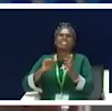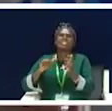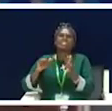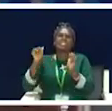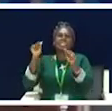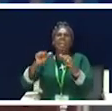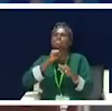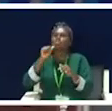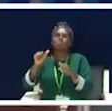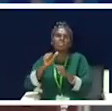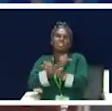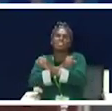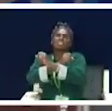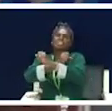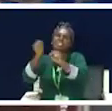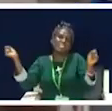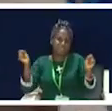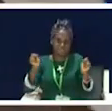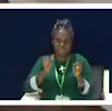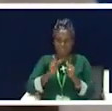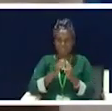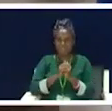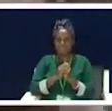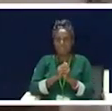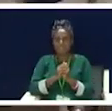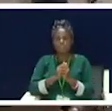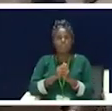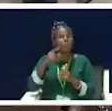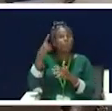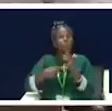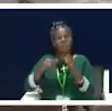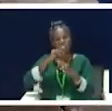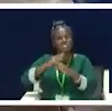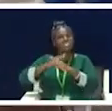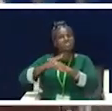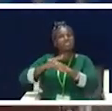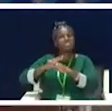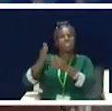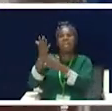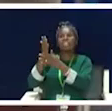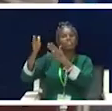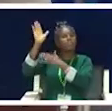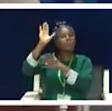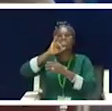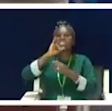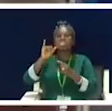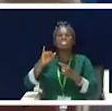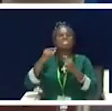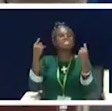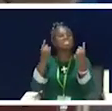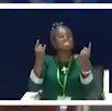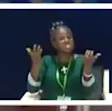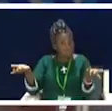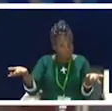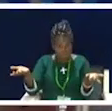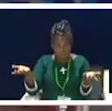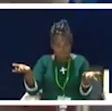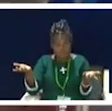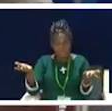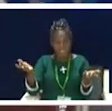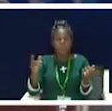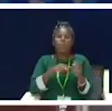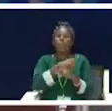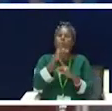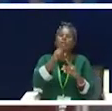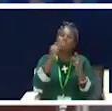that can shorten the everlasting arm of God from working in your favor is sin. So when you commit sin, the everlasting